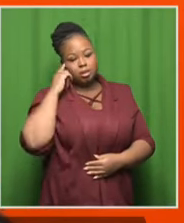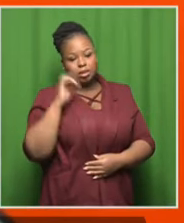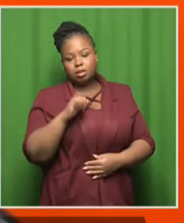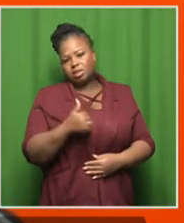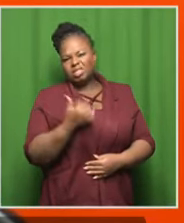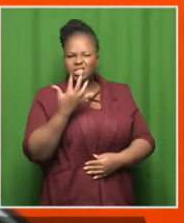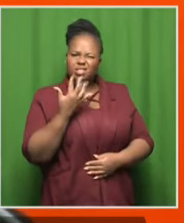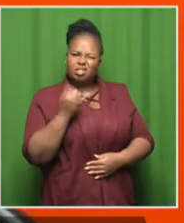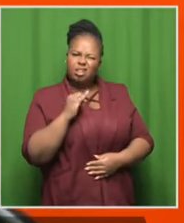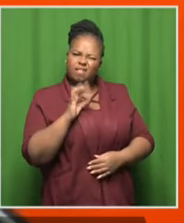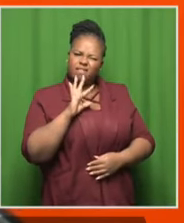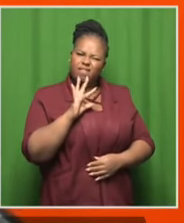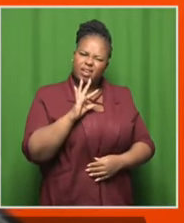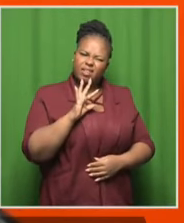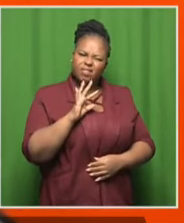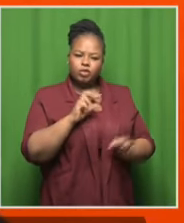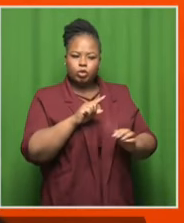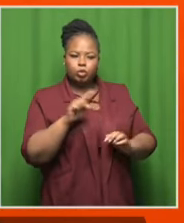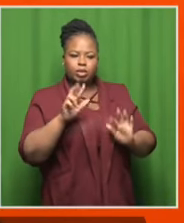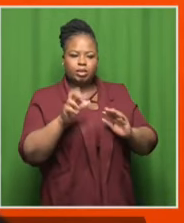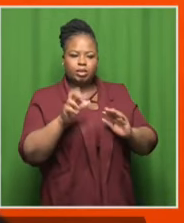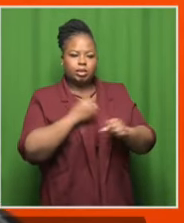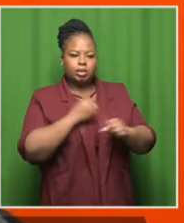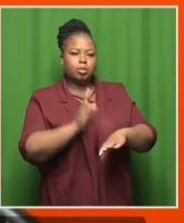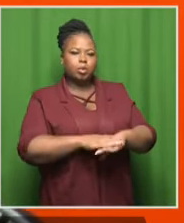about 5 to 8 years still left